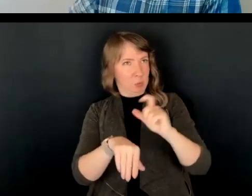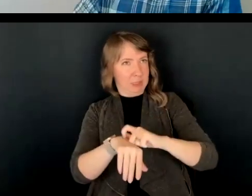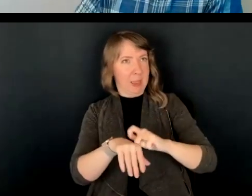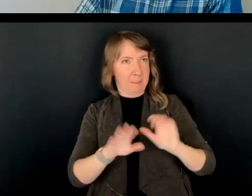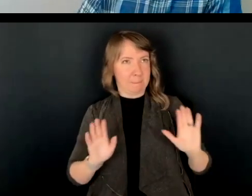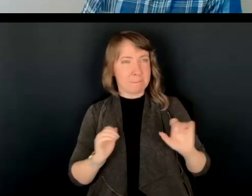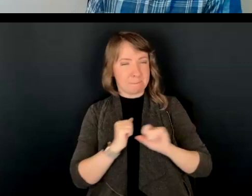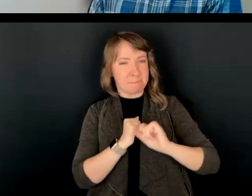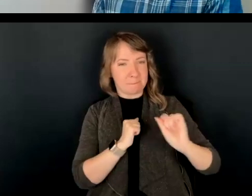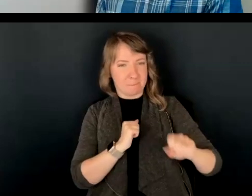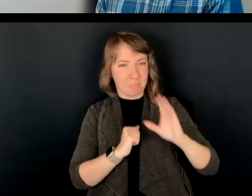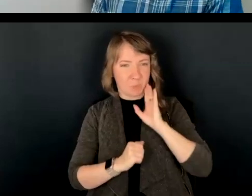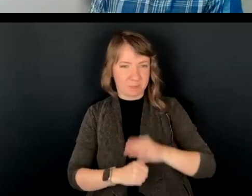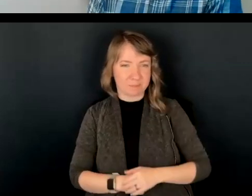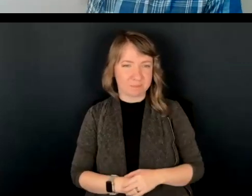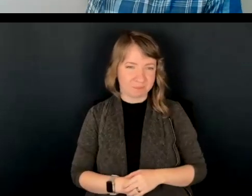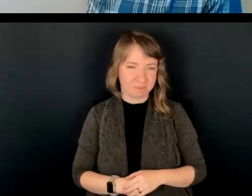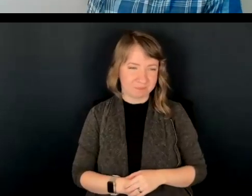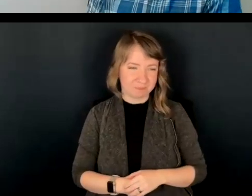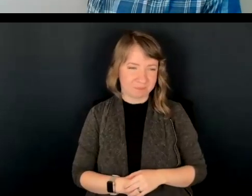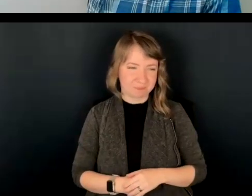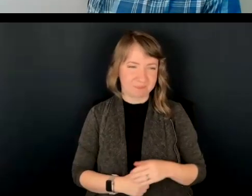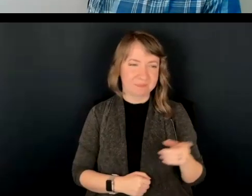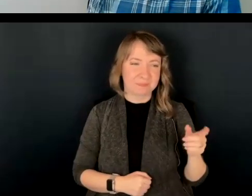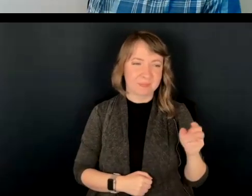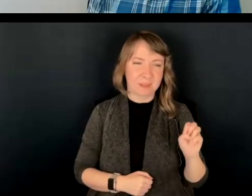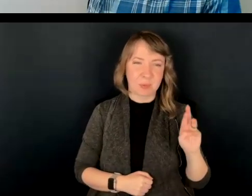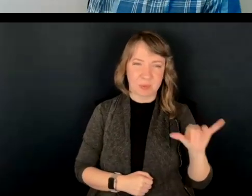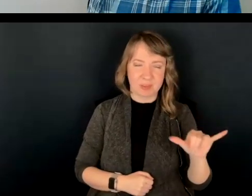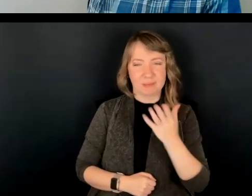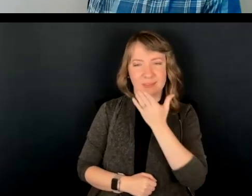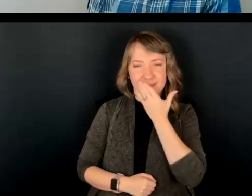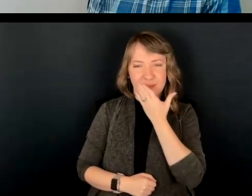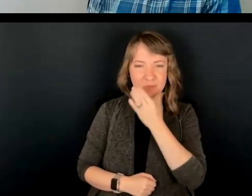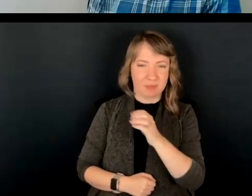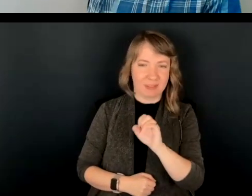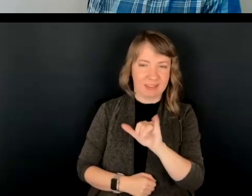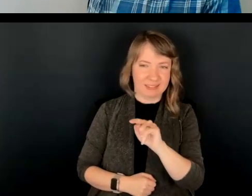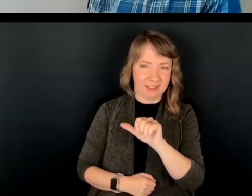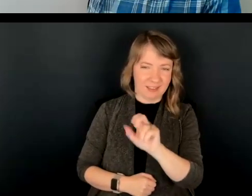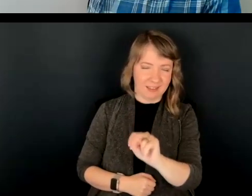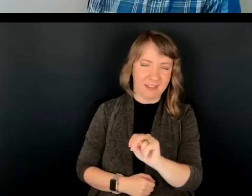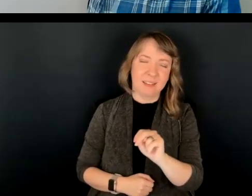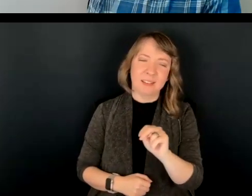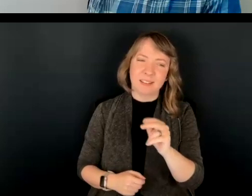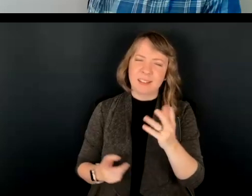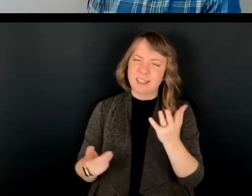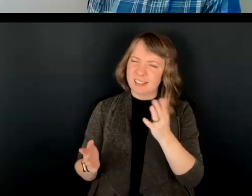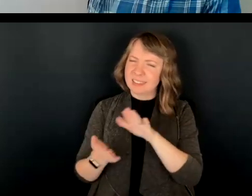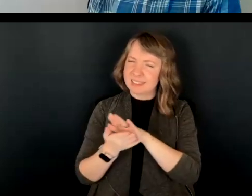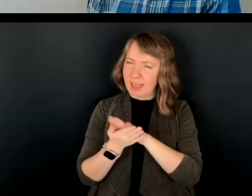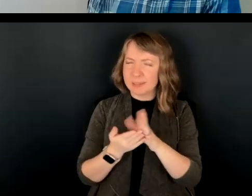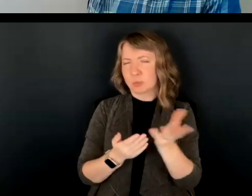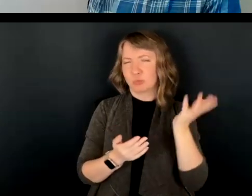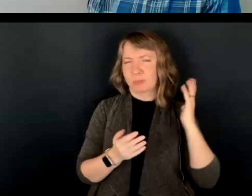Thanks, Eitan. And just another plug to our prior webinars. We had a really good overview of kind of that overall fiscal